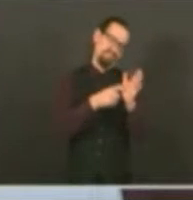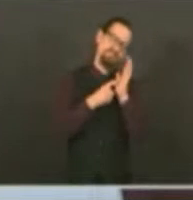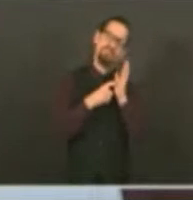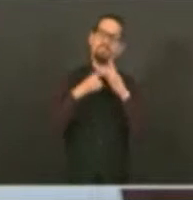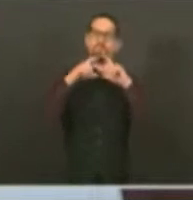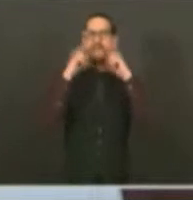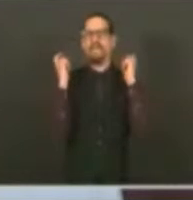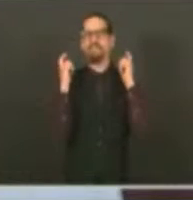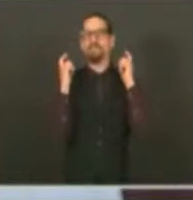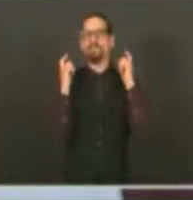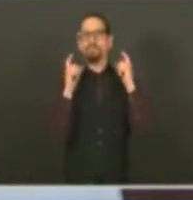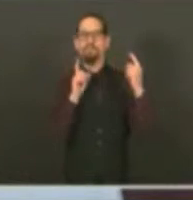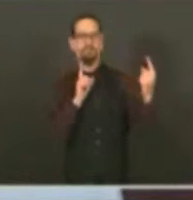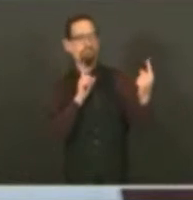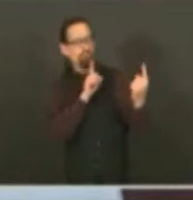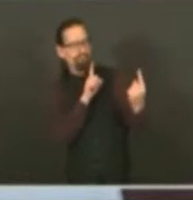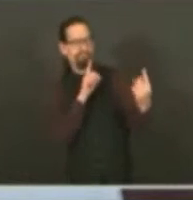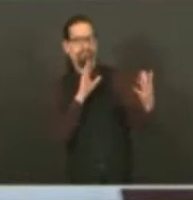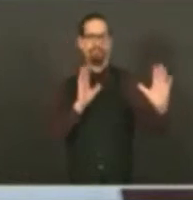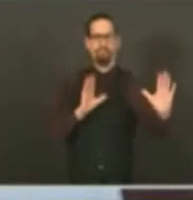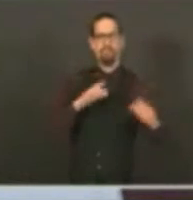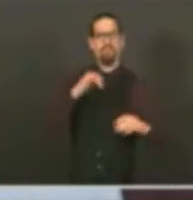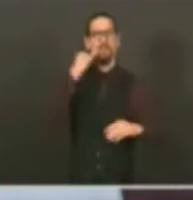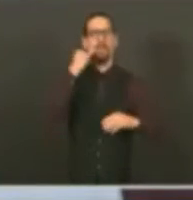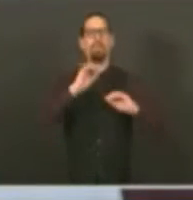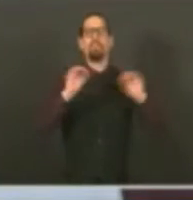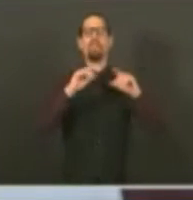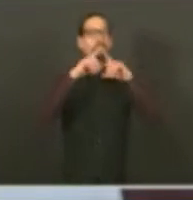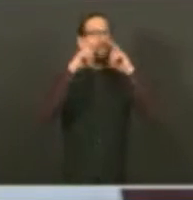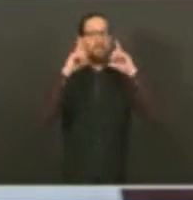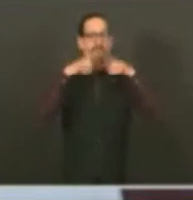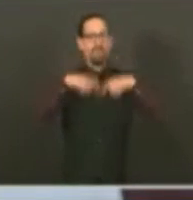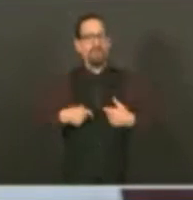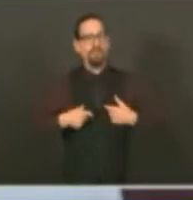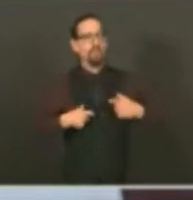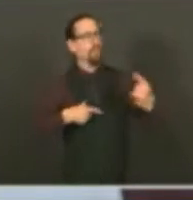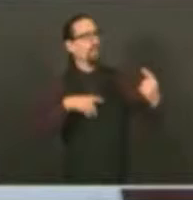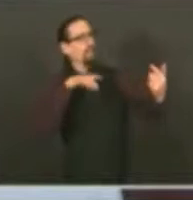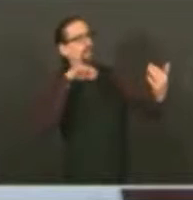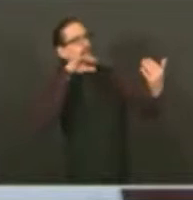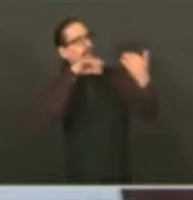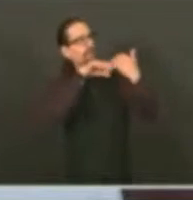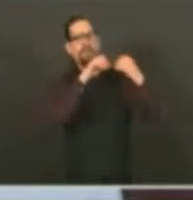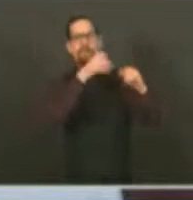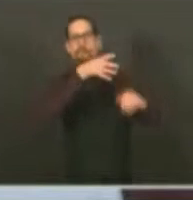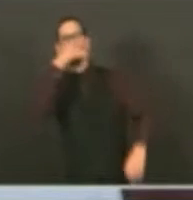If you don't, you're at greater risk and at greater risk of spreading.